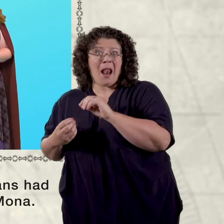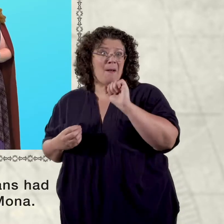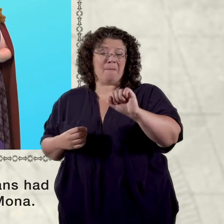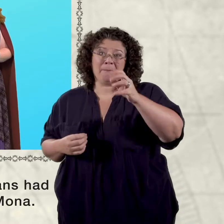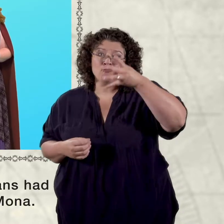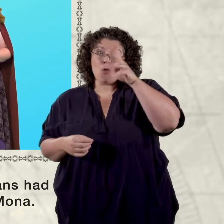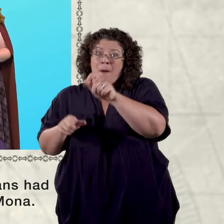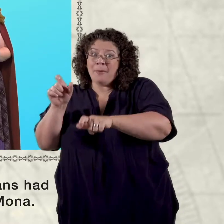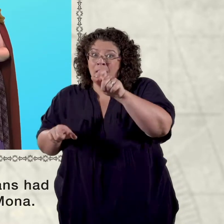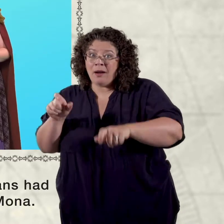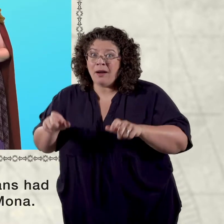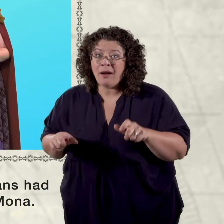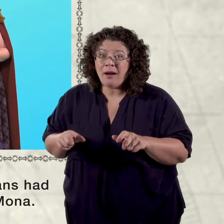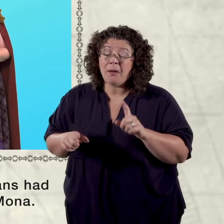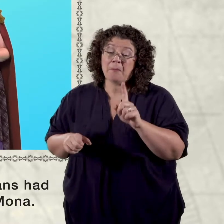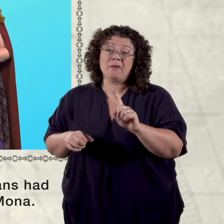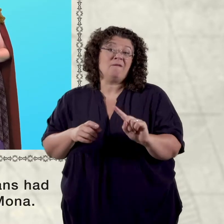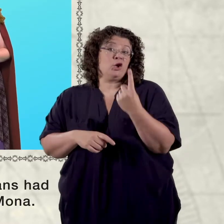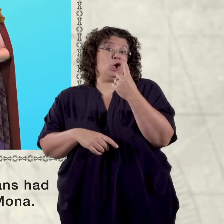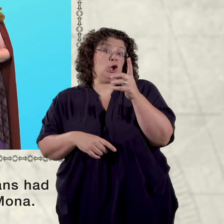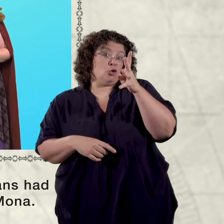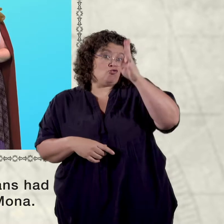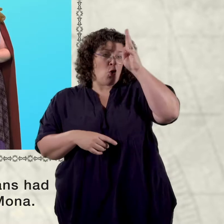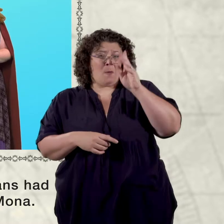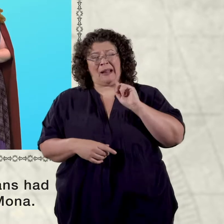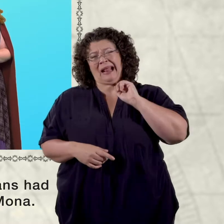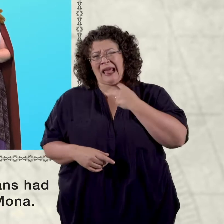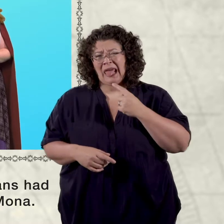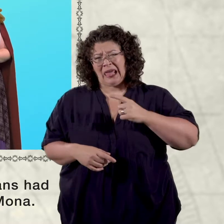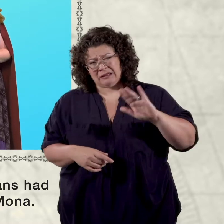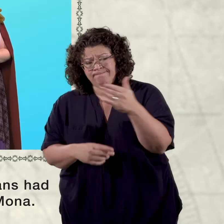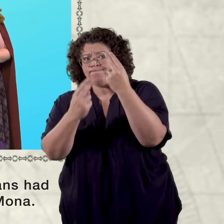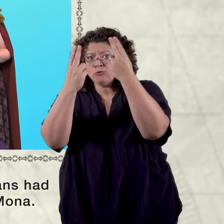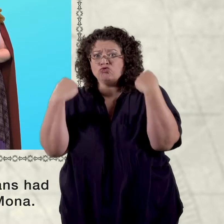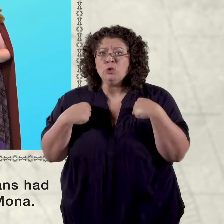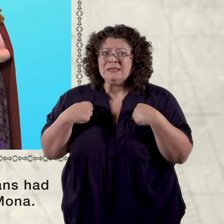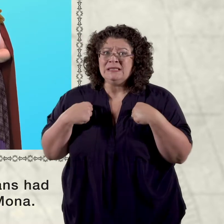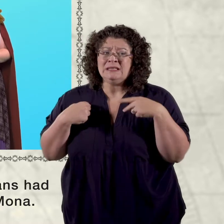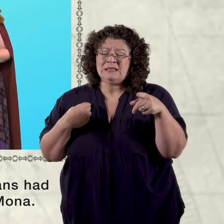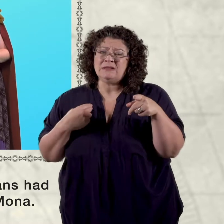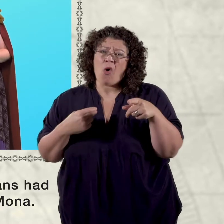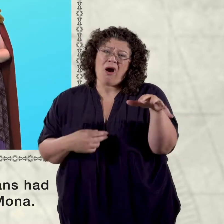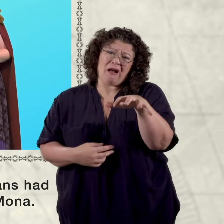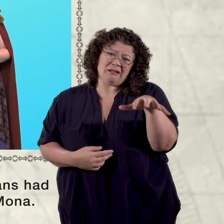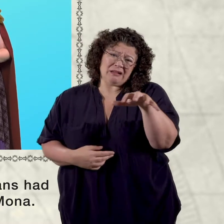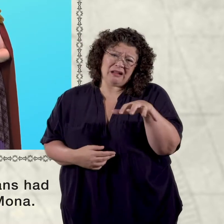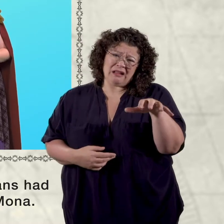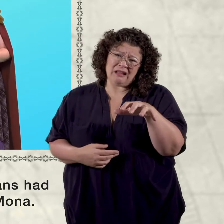this wasn't before the Romans had killed most of the Druids living on Mona.